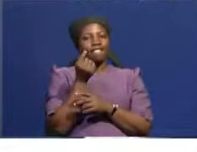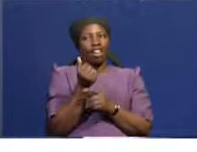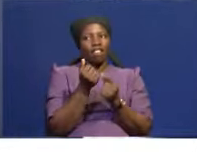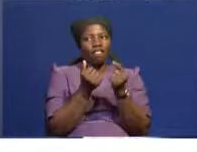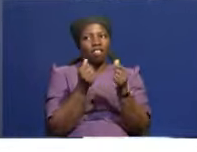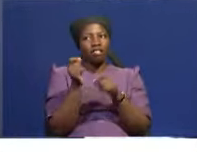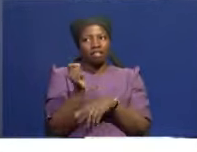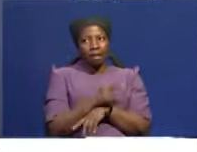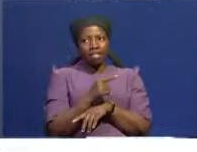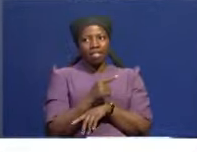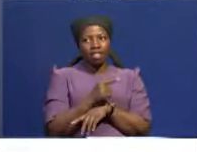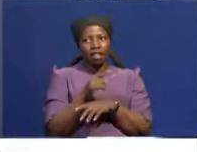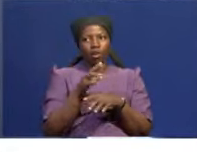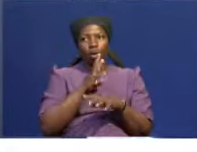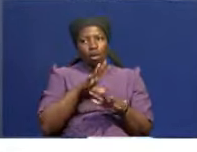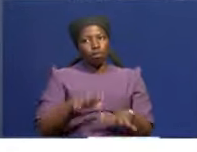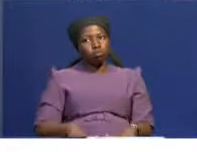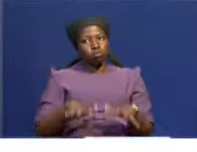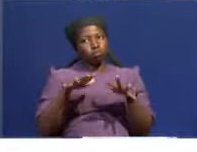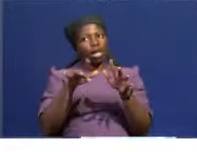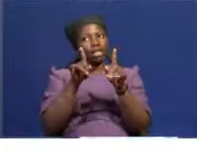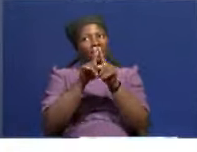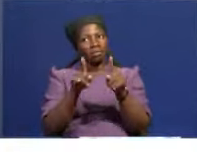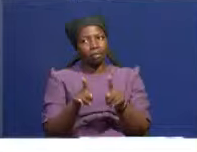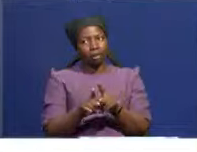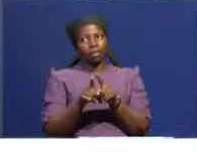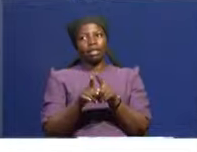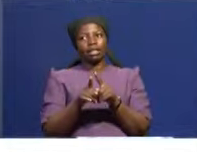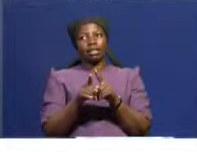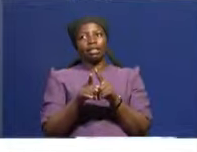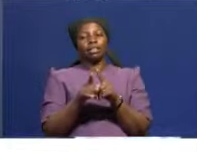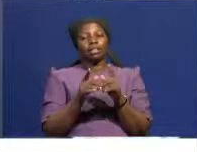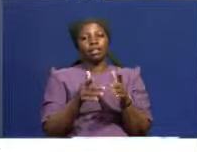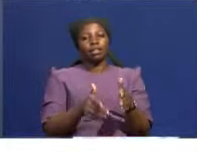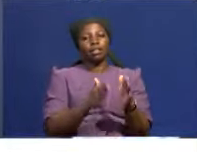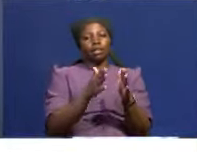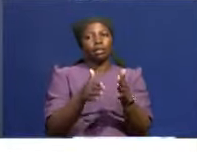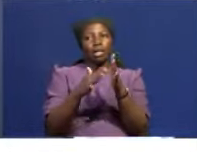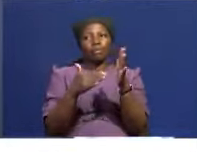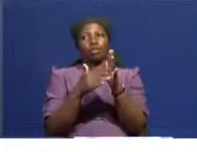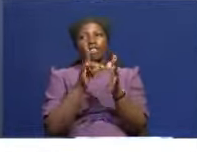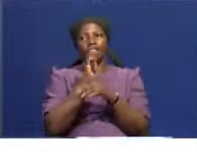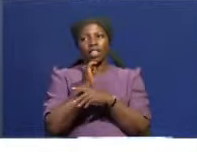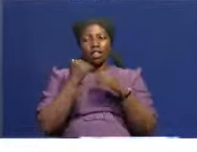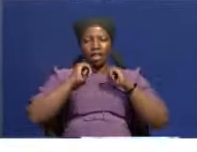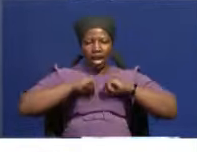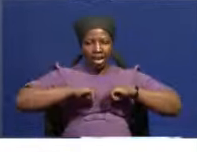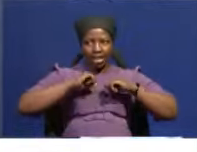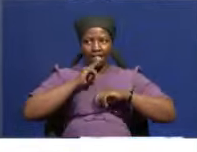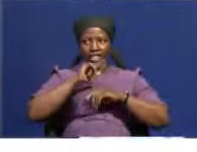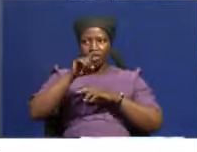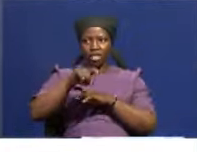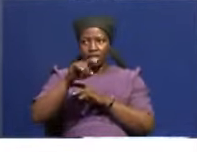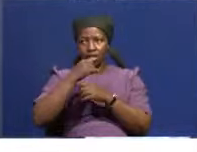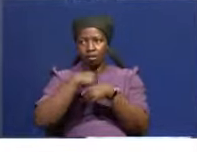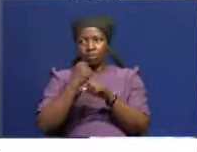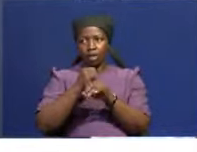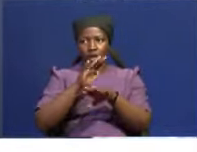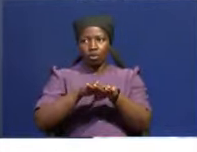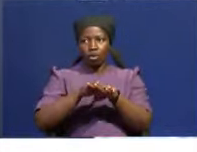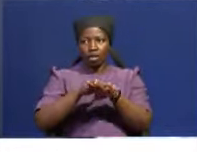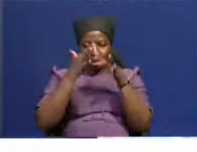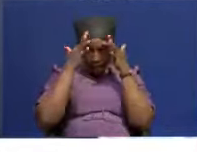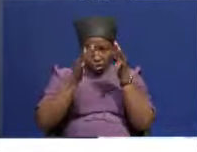of floods and our drainage clogs, we have agreed that we need to make a good decision about how to protect our